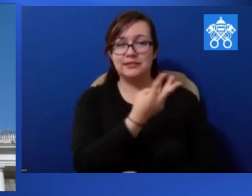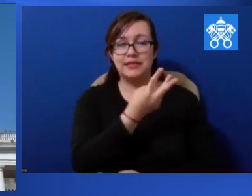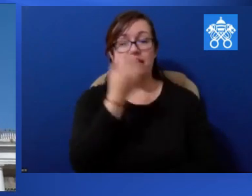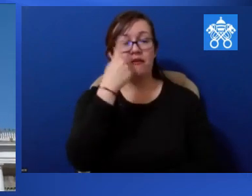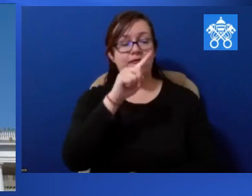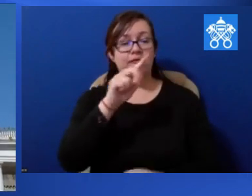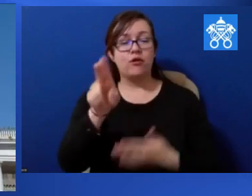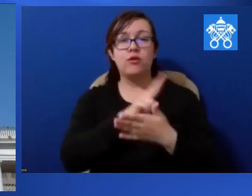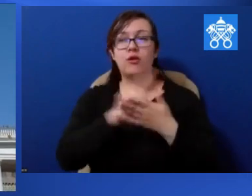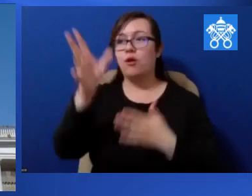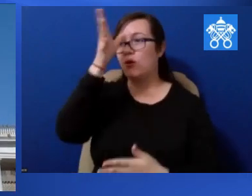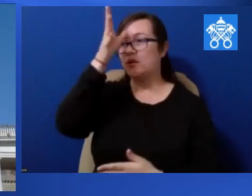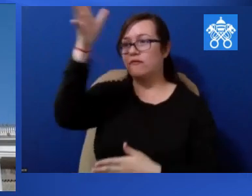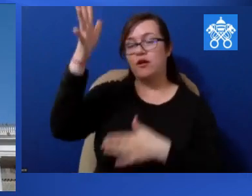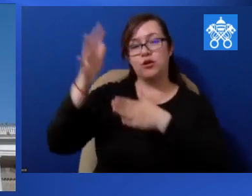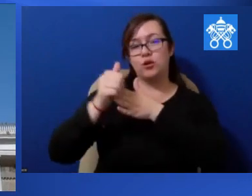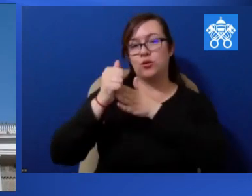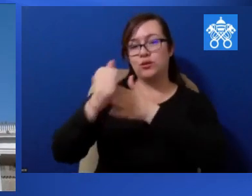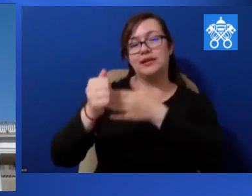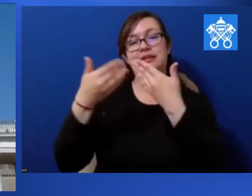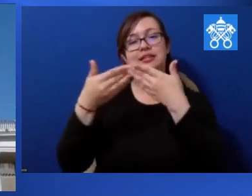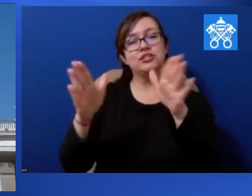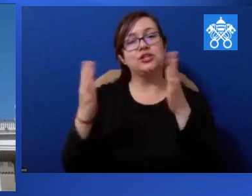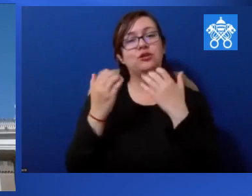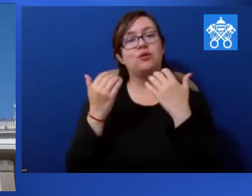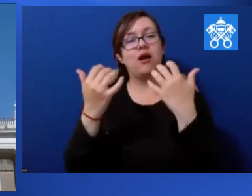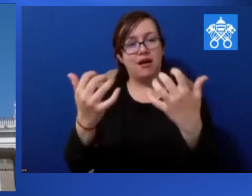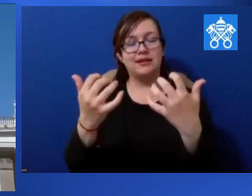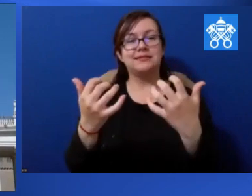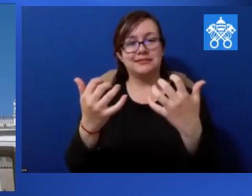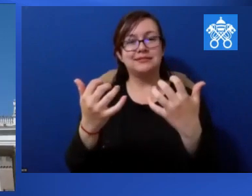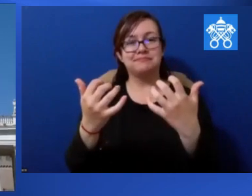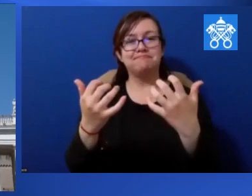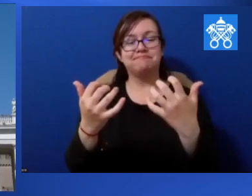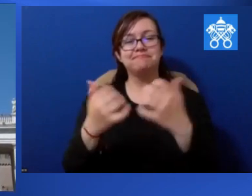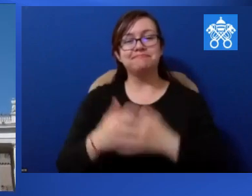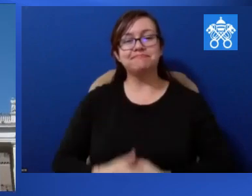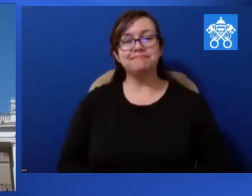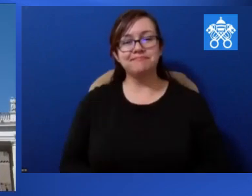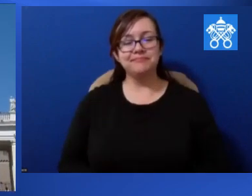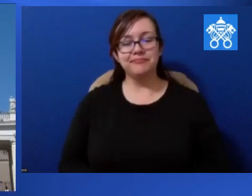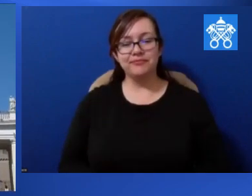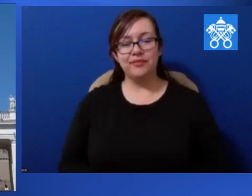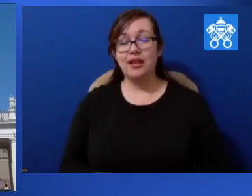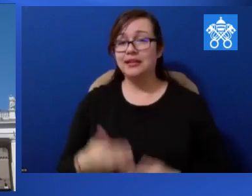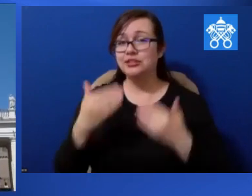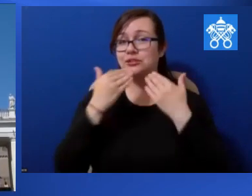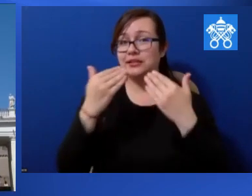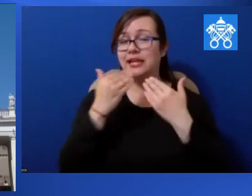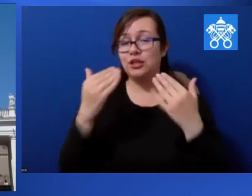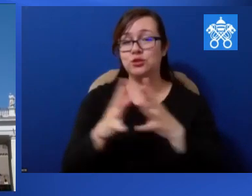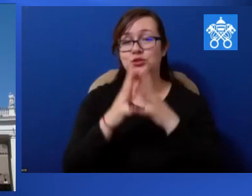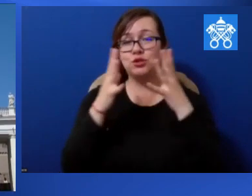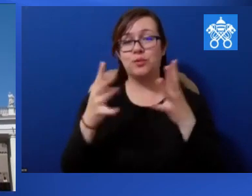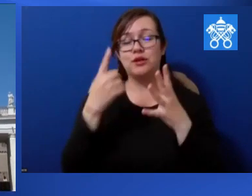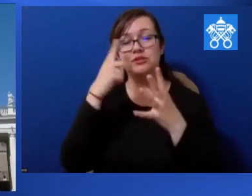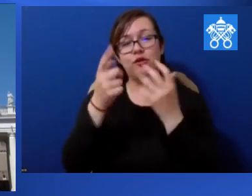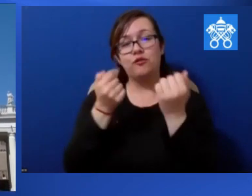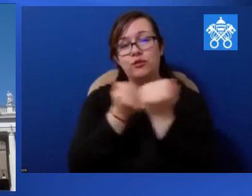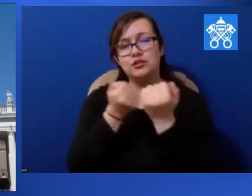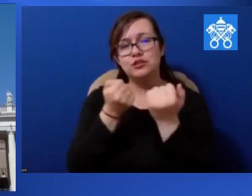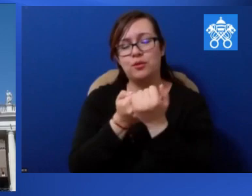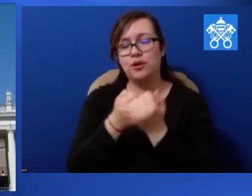when the Holy Father will once again lead the general audience. On behalf of Vatican Media, I'd like to thank